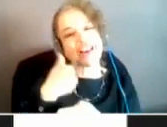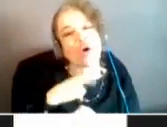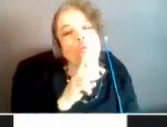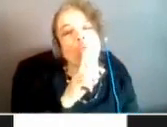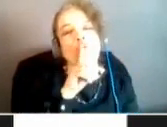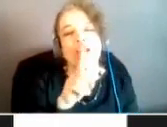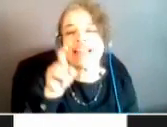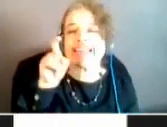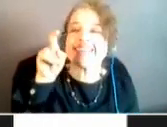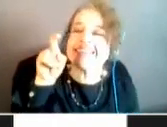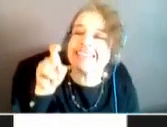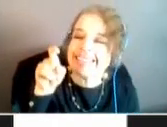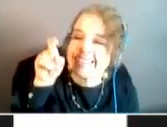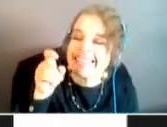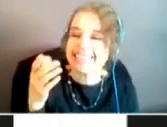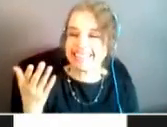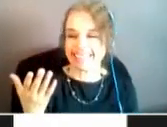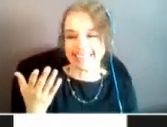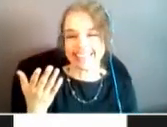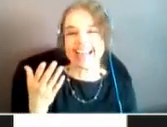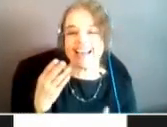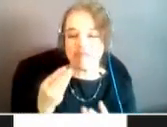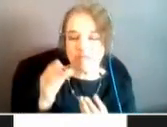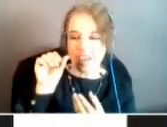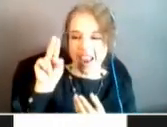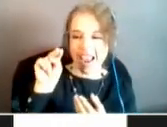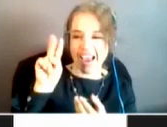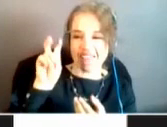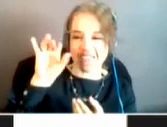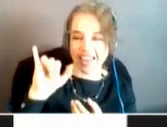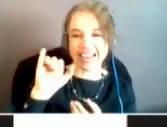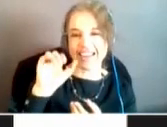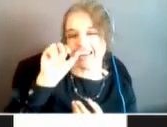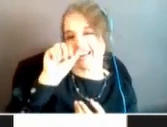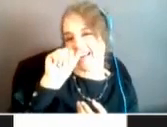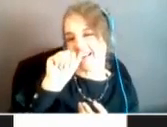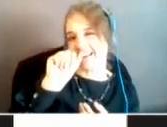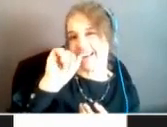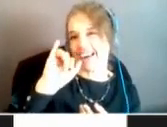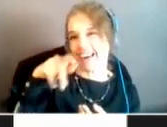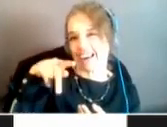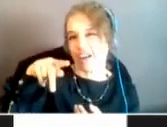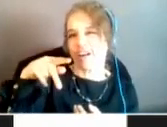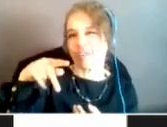really need. And I've been conveying this to the AARP